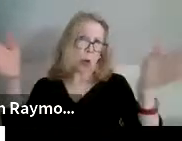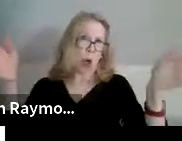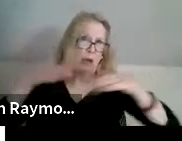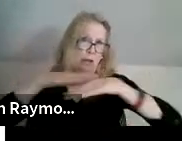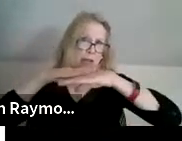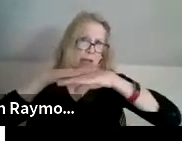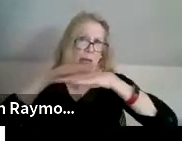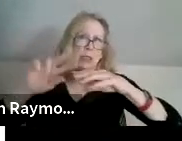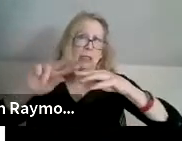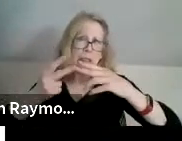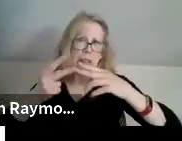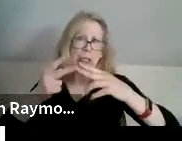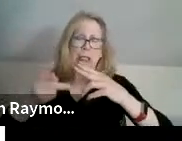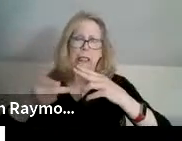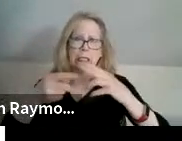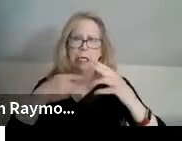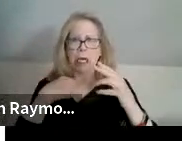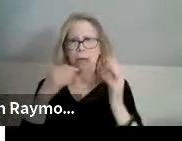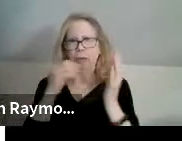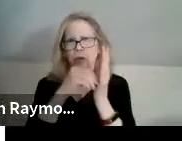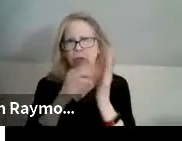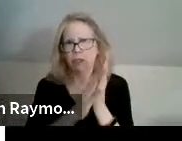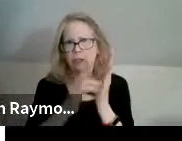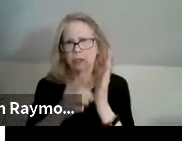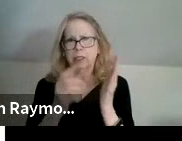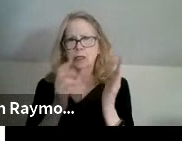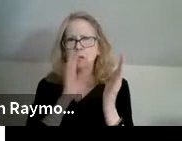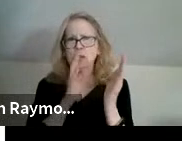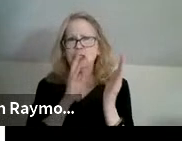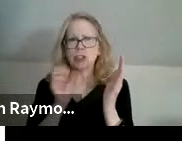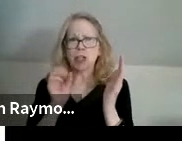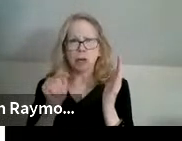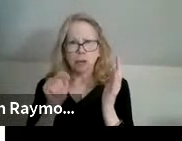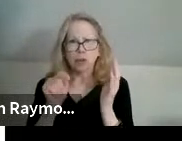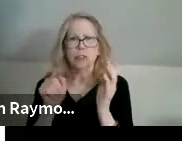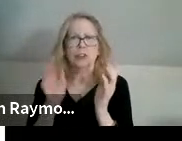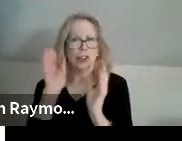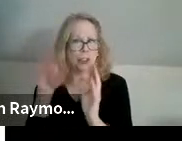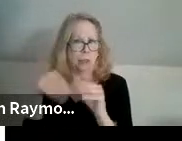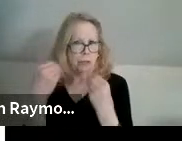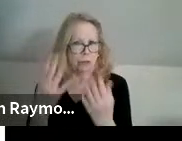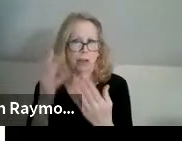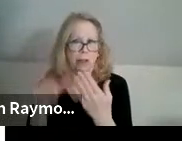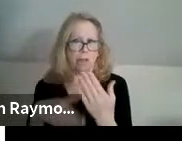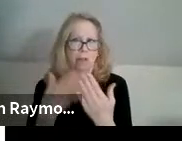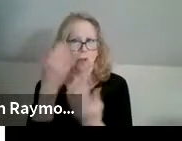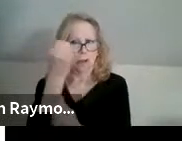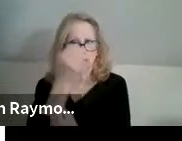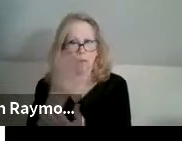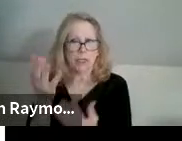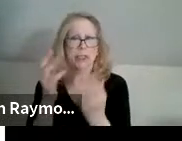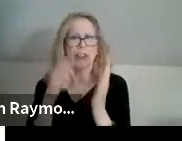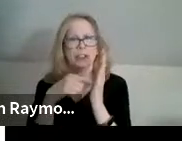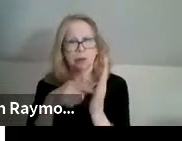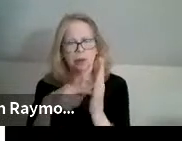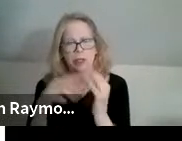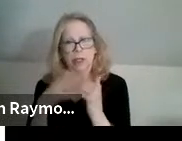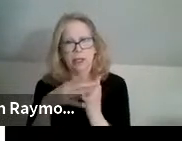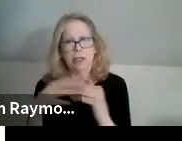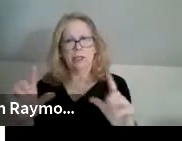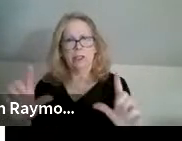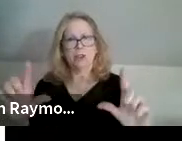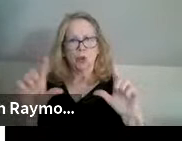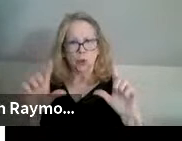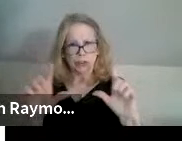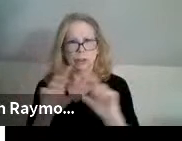second item I have highlighted is speech output shall be provided for all information described on screen. Third bullet, where transactional outputs are provided,